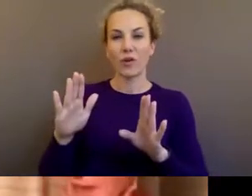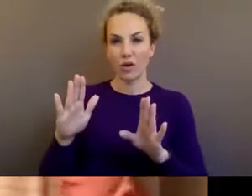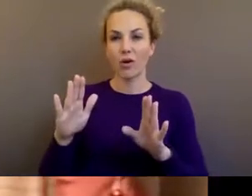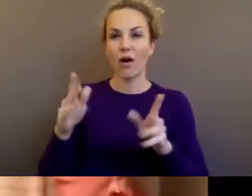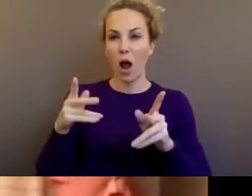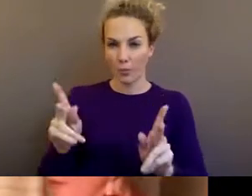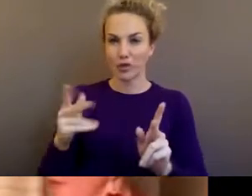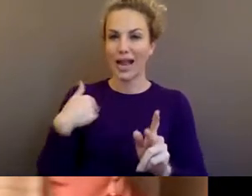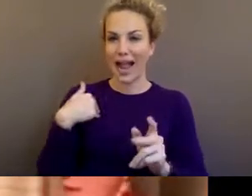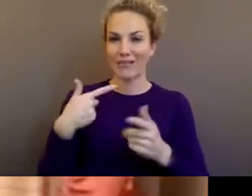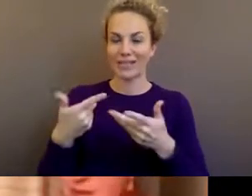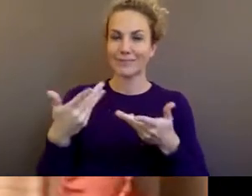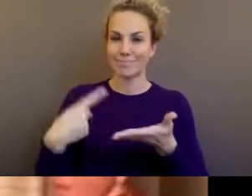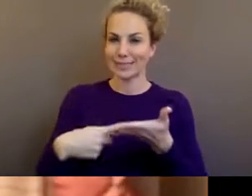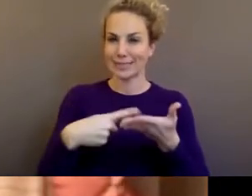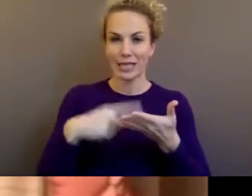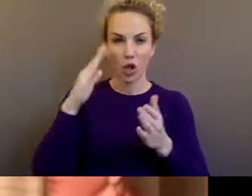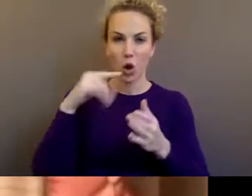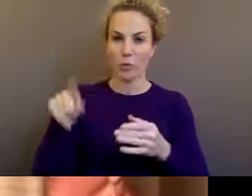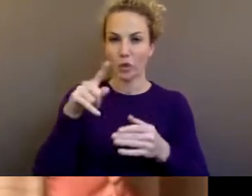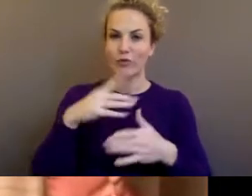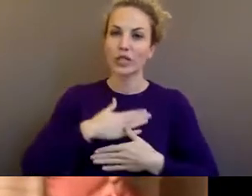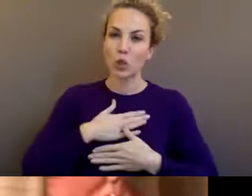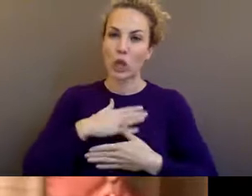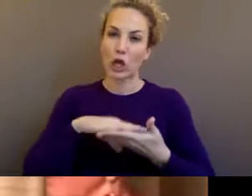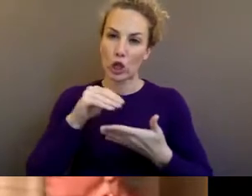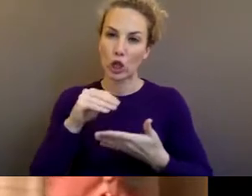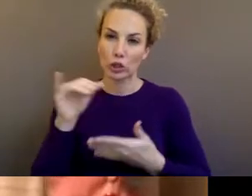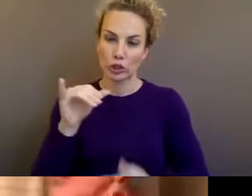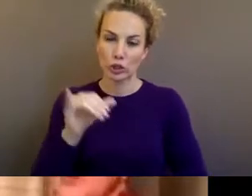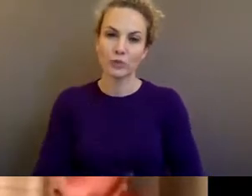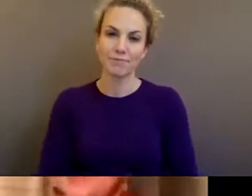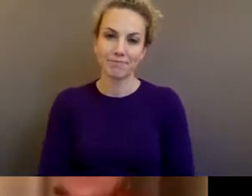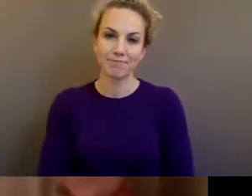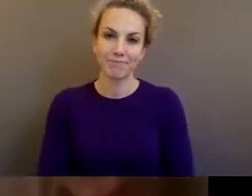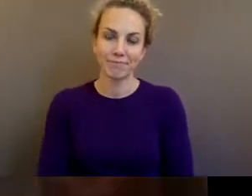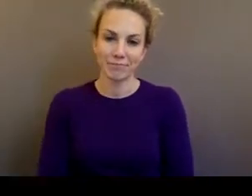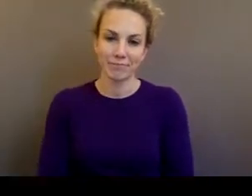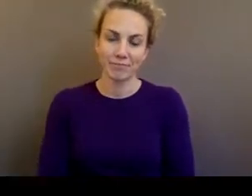this dialogue, and we hope that you have all enjoyed it and learned something as well. Thank you.